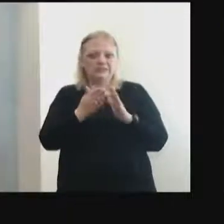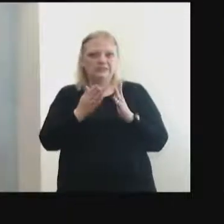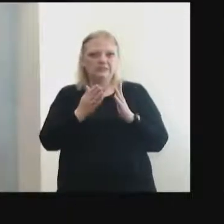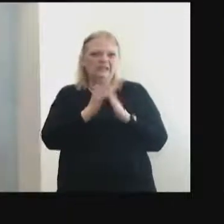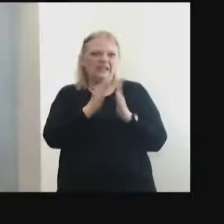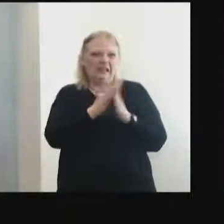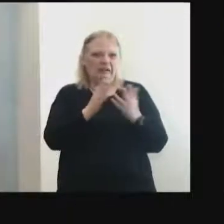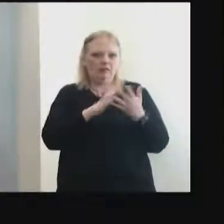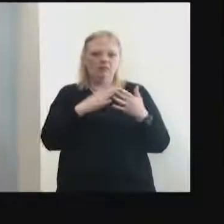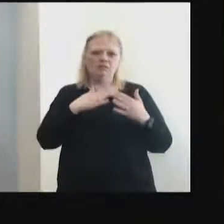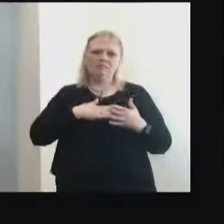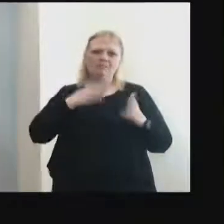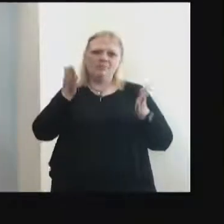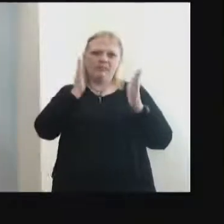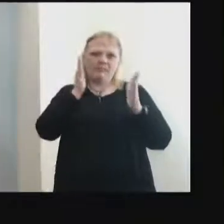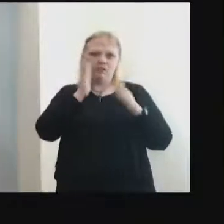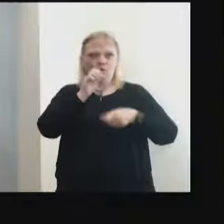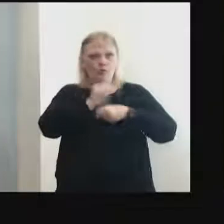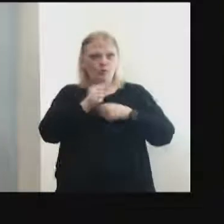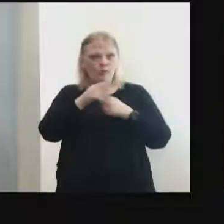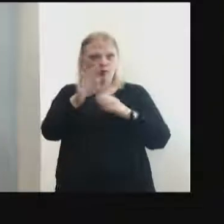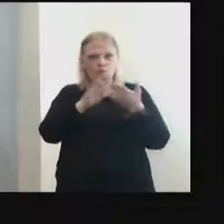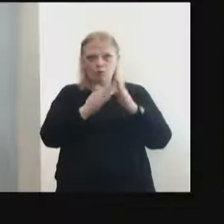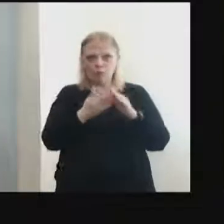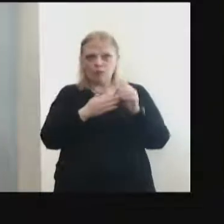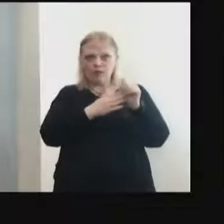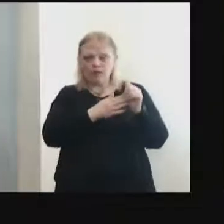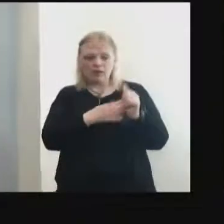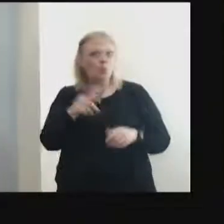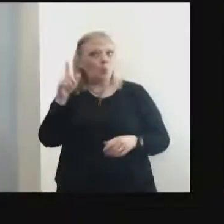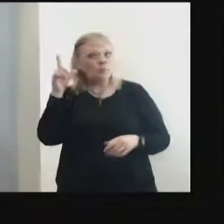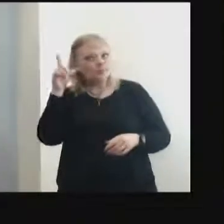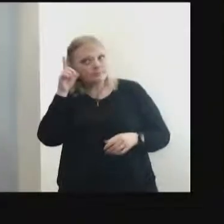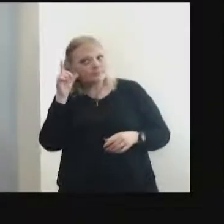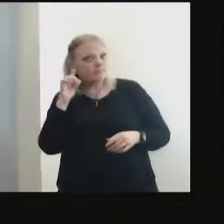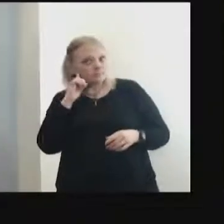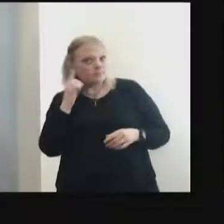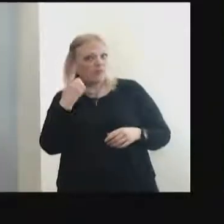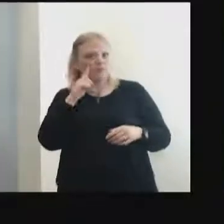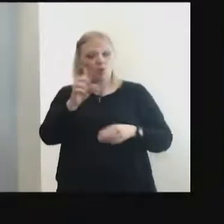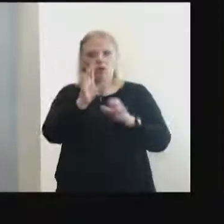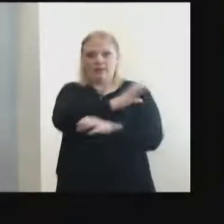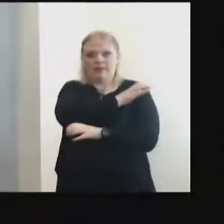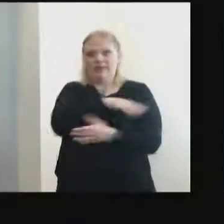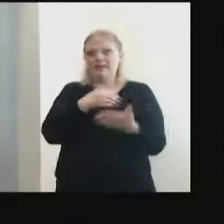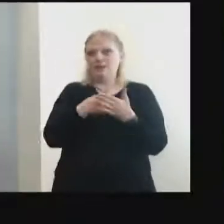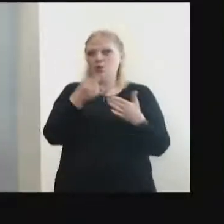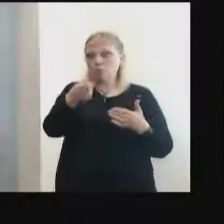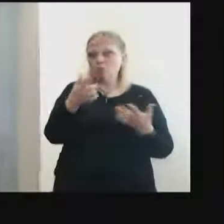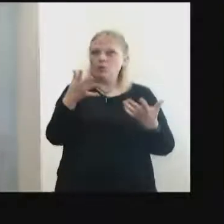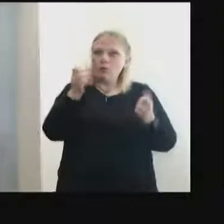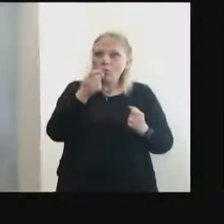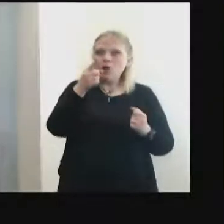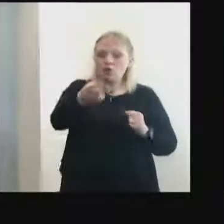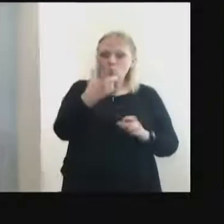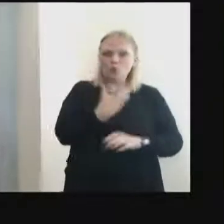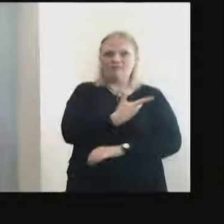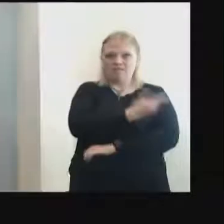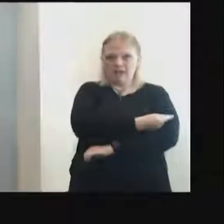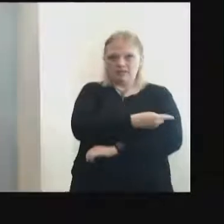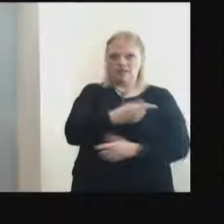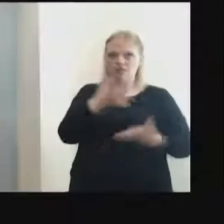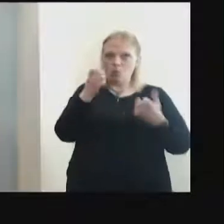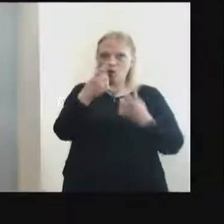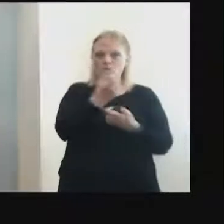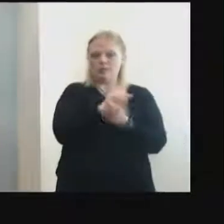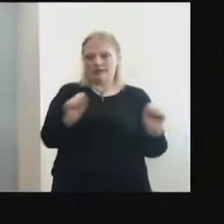We're going to be working with your community leaders. So please listen for a vaccine clinic near you. We want to get you vaccinated. We want to get